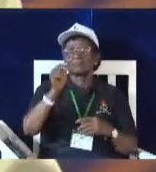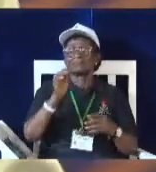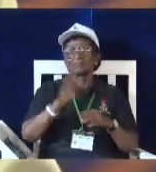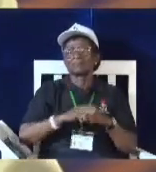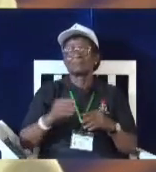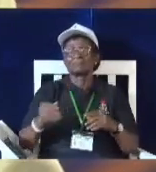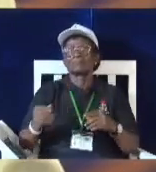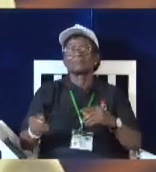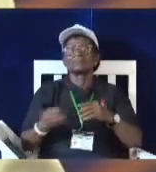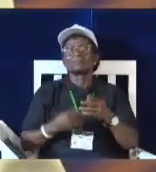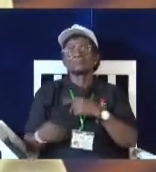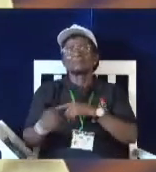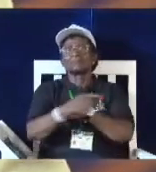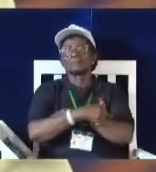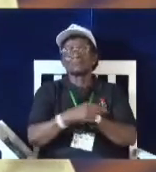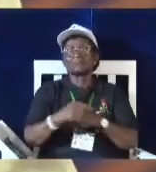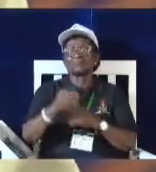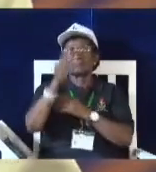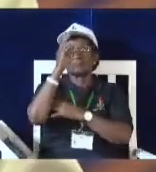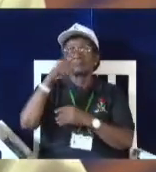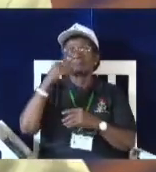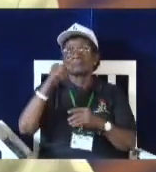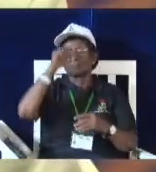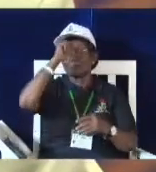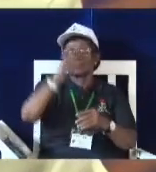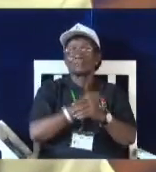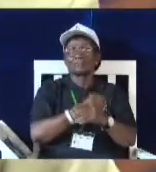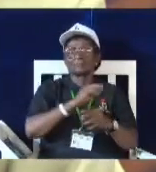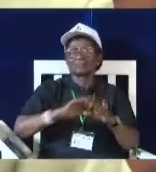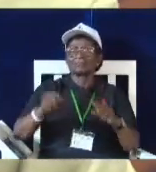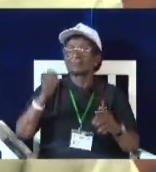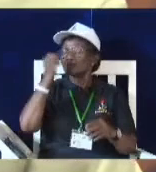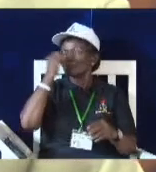And God said again, son, don't eat.